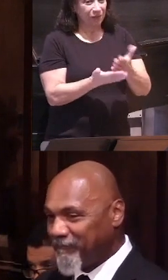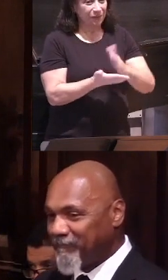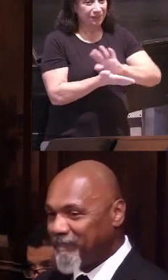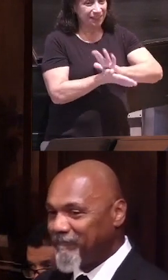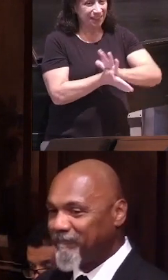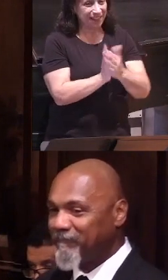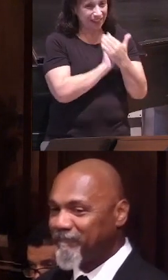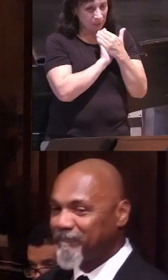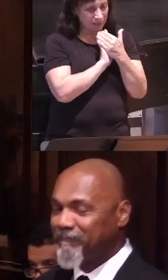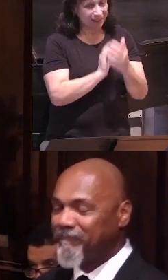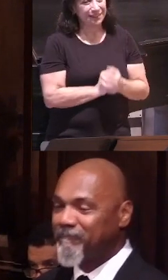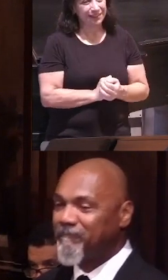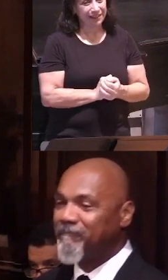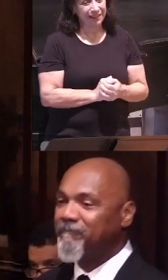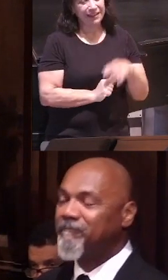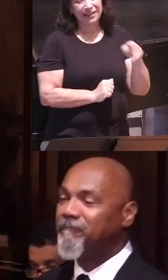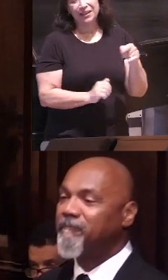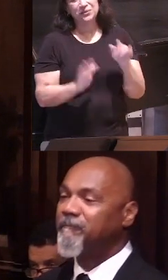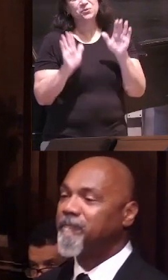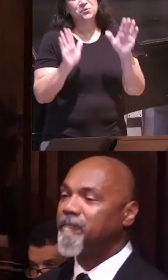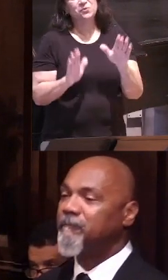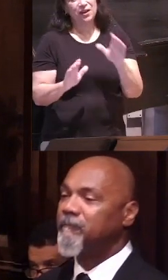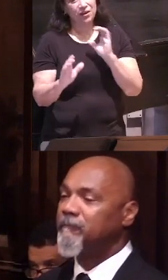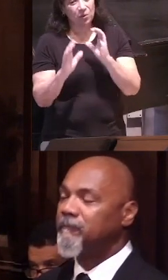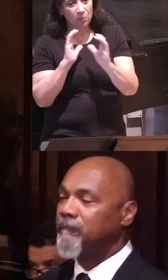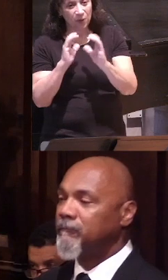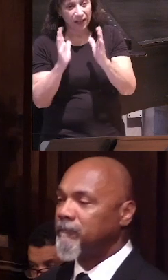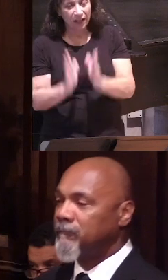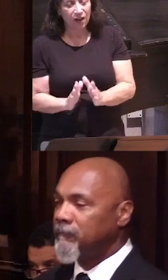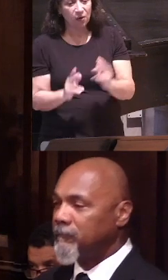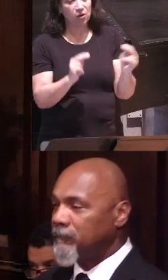He was a great communicator and negotiator.